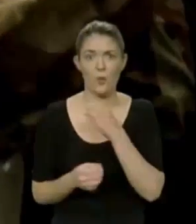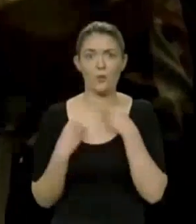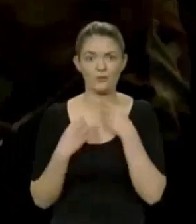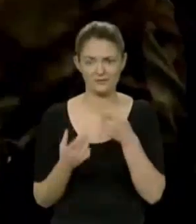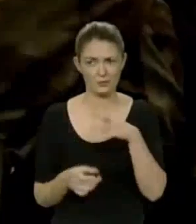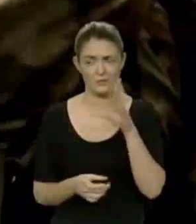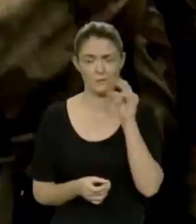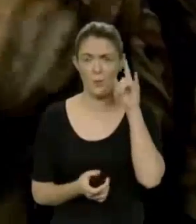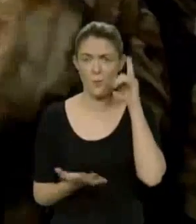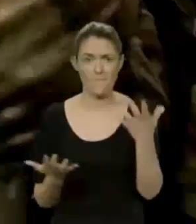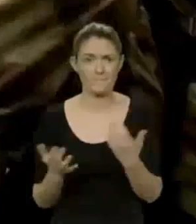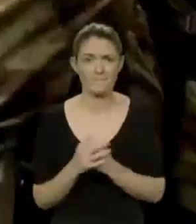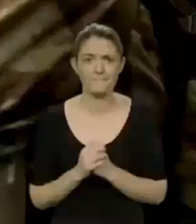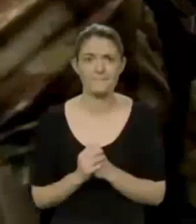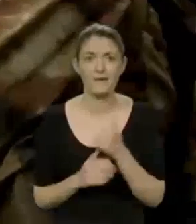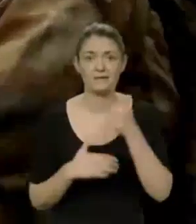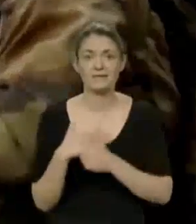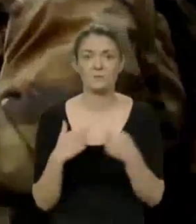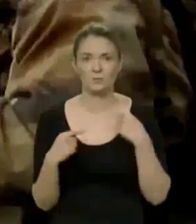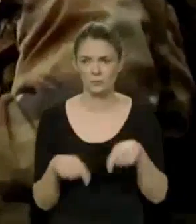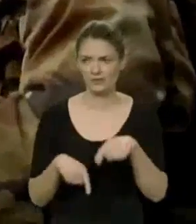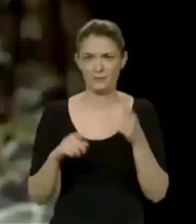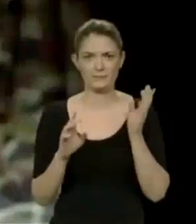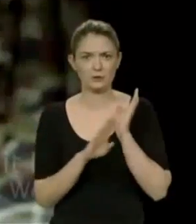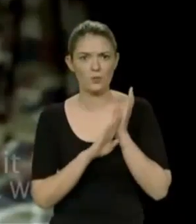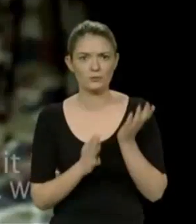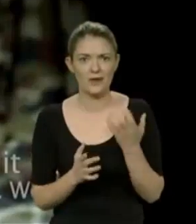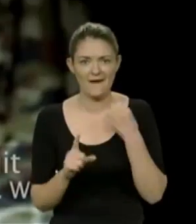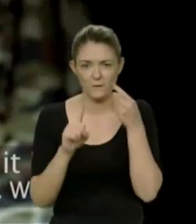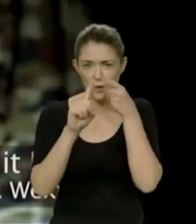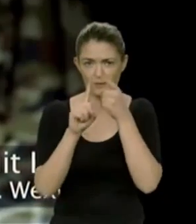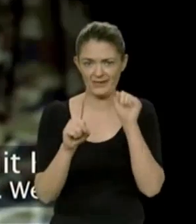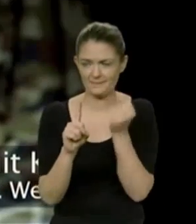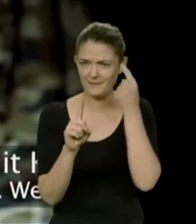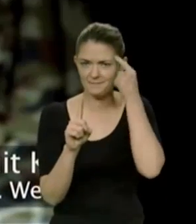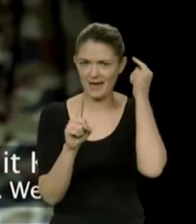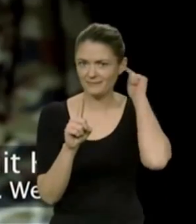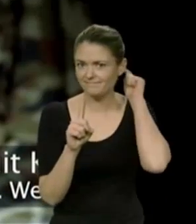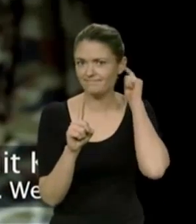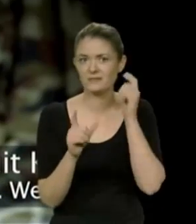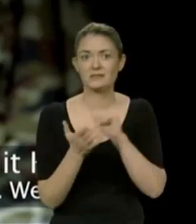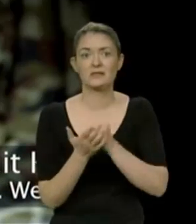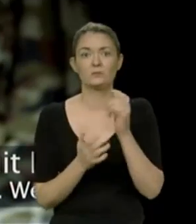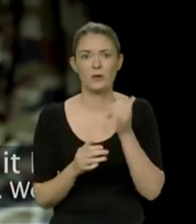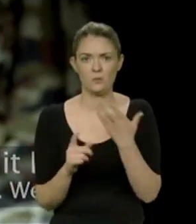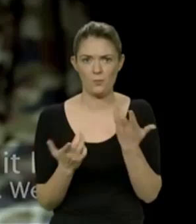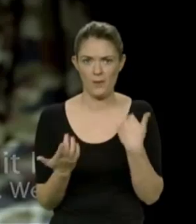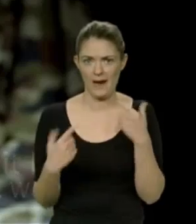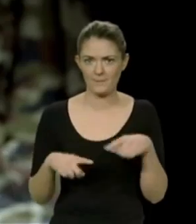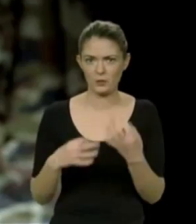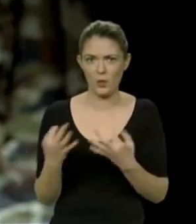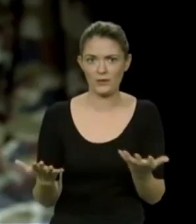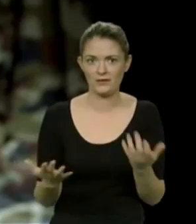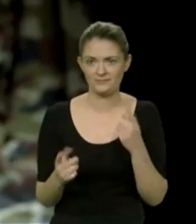At the end of the day, we're here to be soldiers. You have to have that goal in the back of your mind, 16th of January, where am I going to be? Hopefully passing out